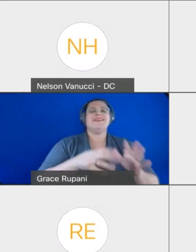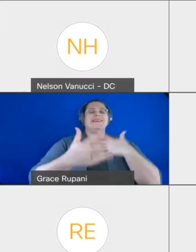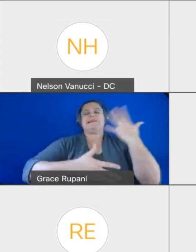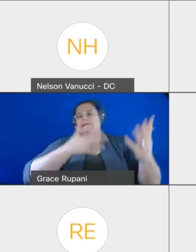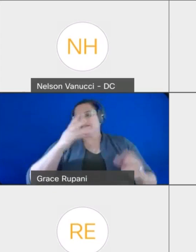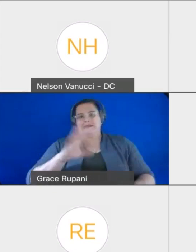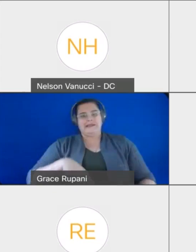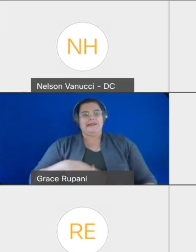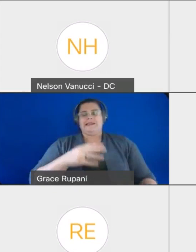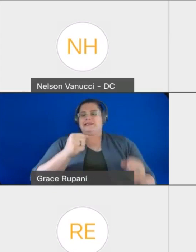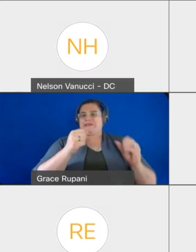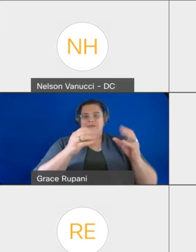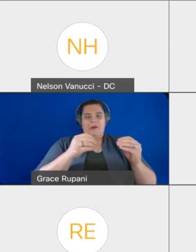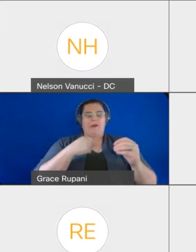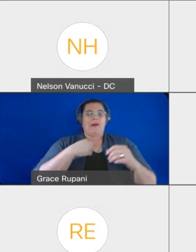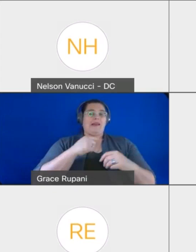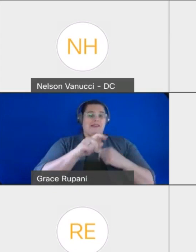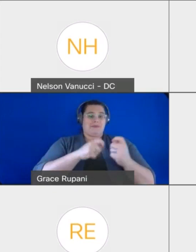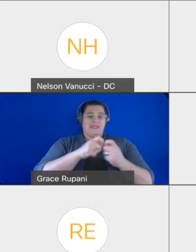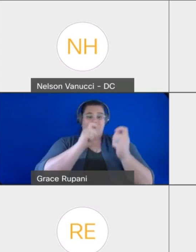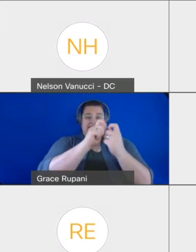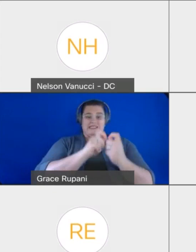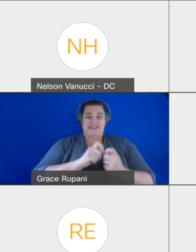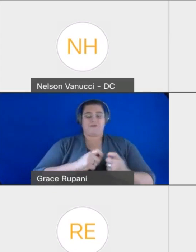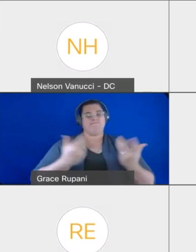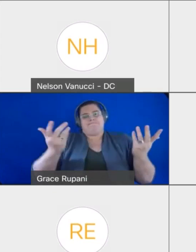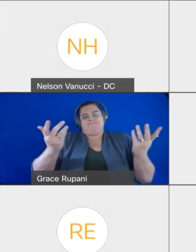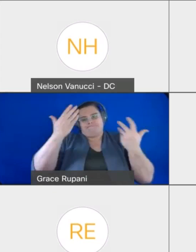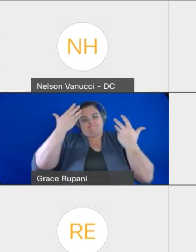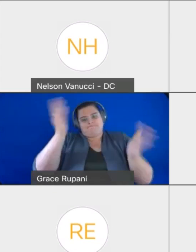how specific the details are, but